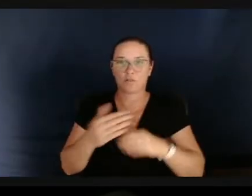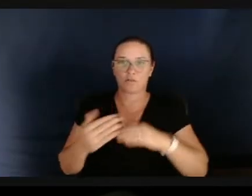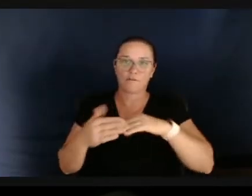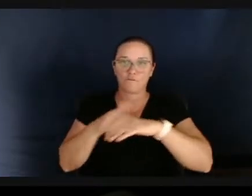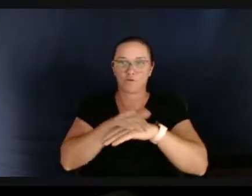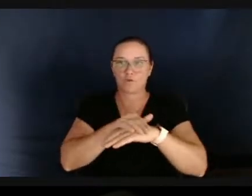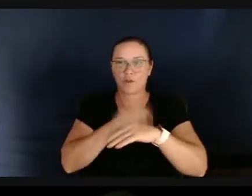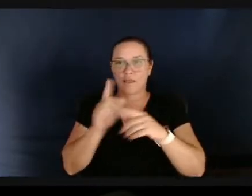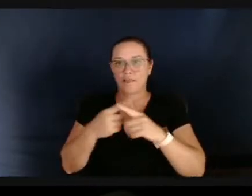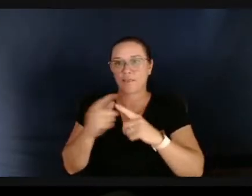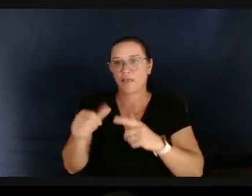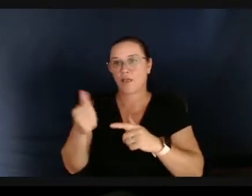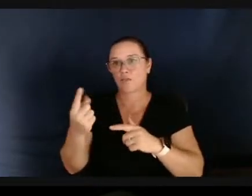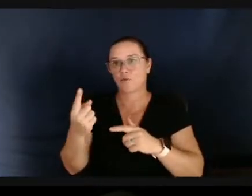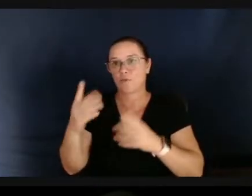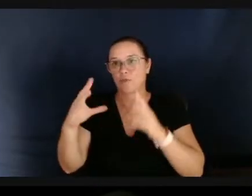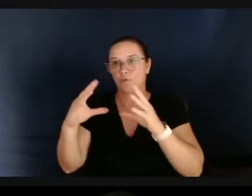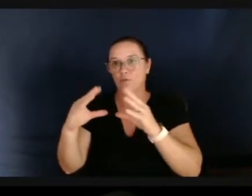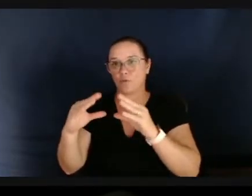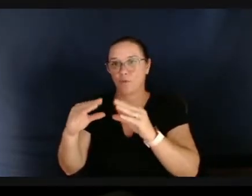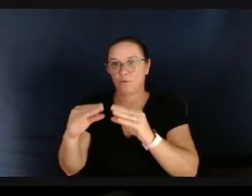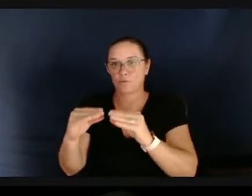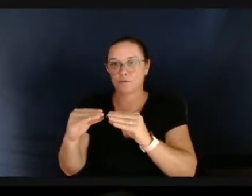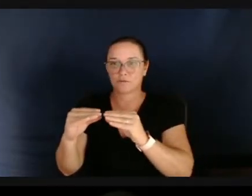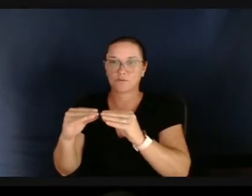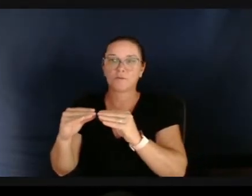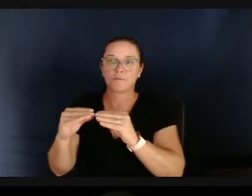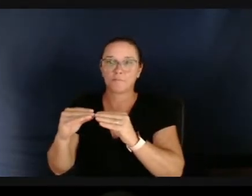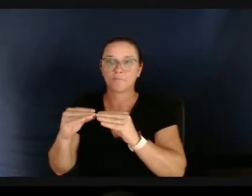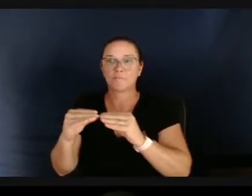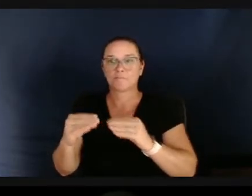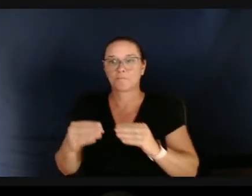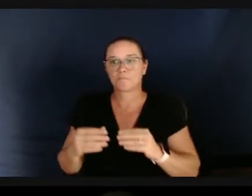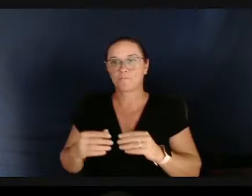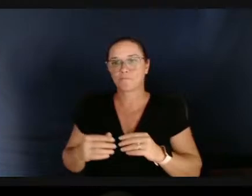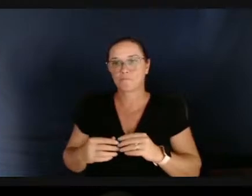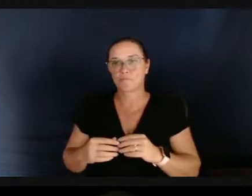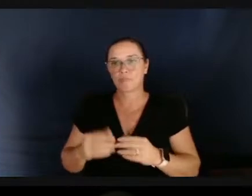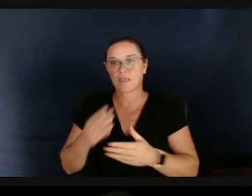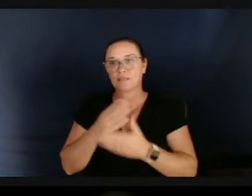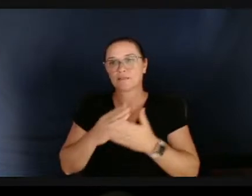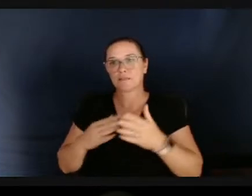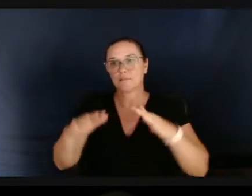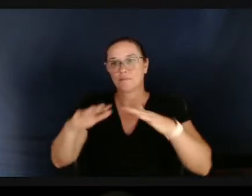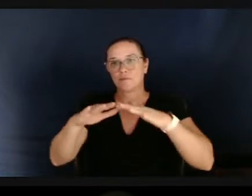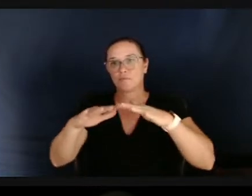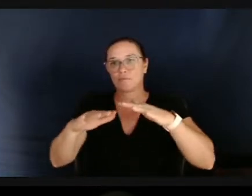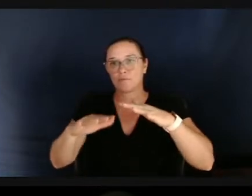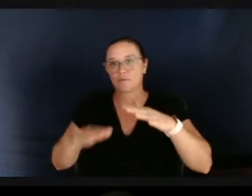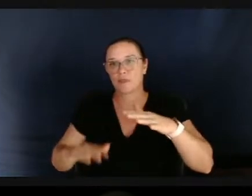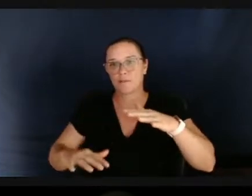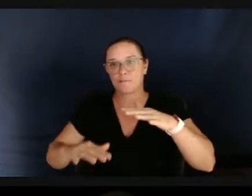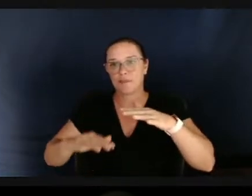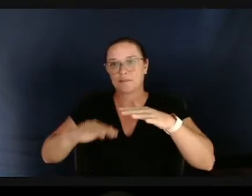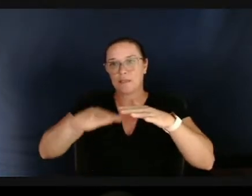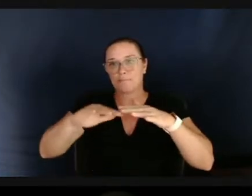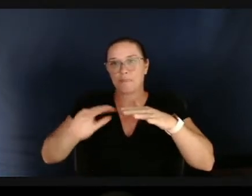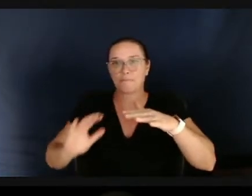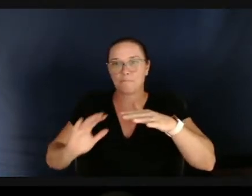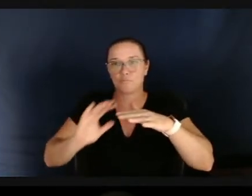there is that mouth that we saw was closing at the end here, as some lower part of the cone is getting picked up and